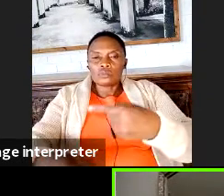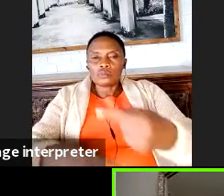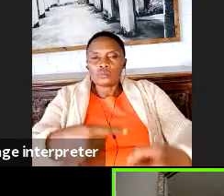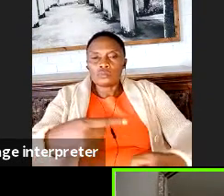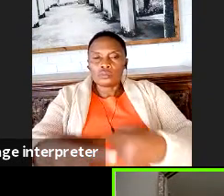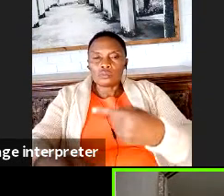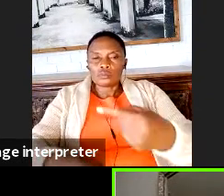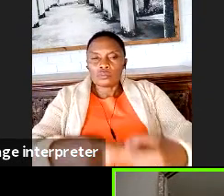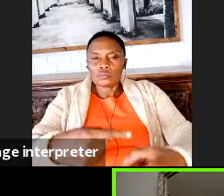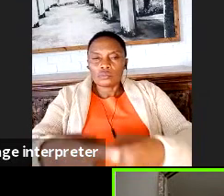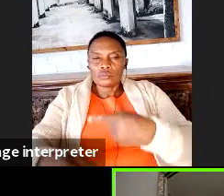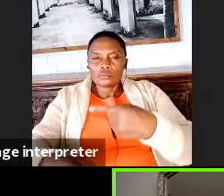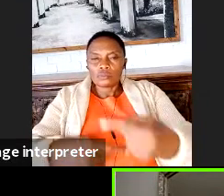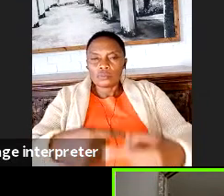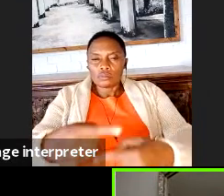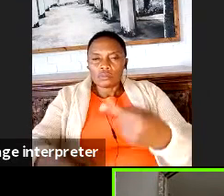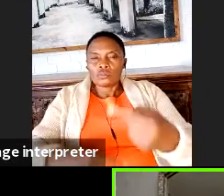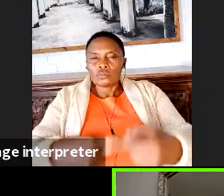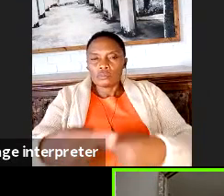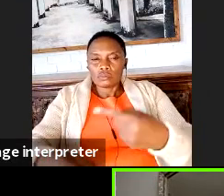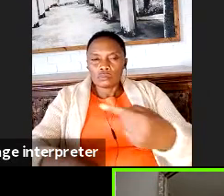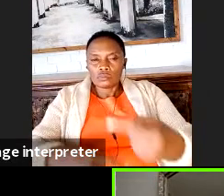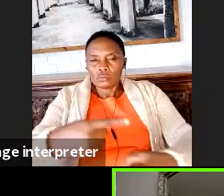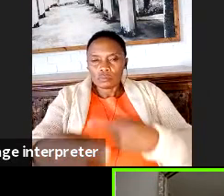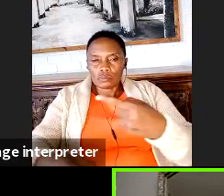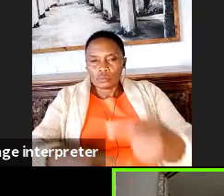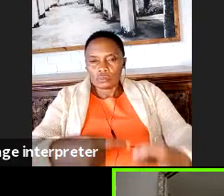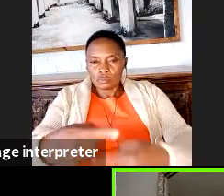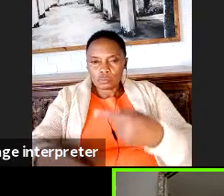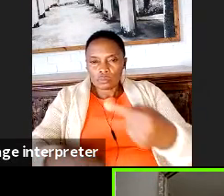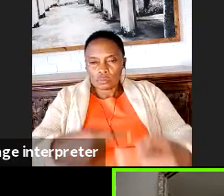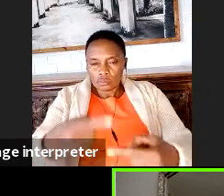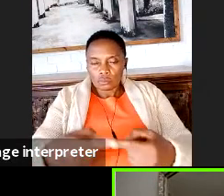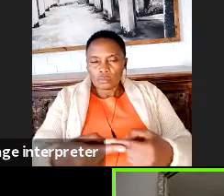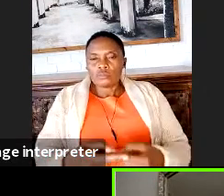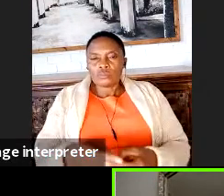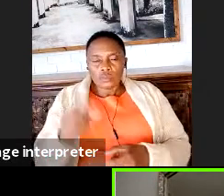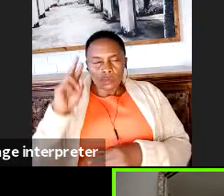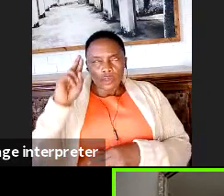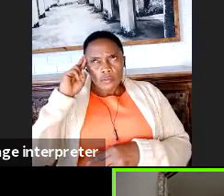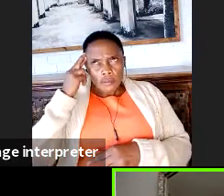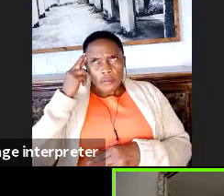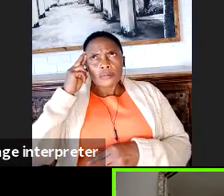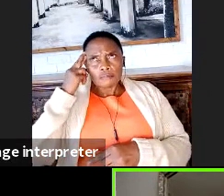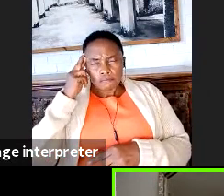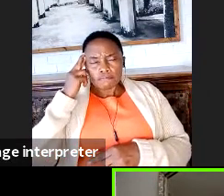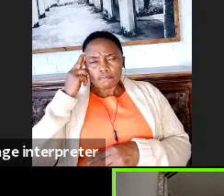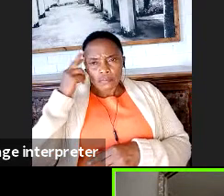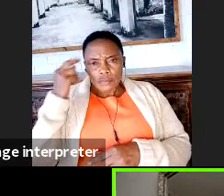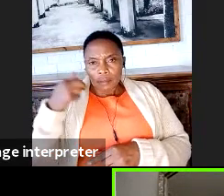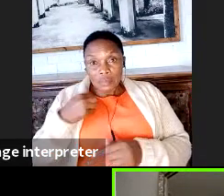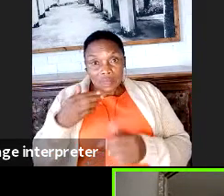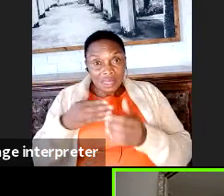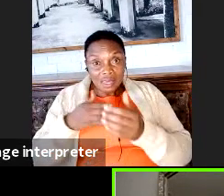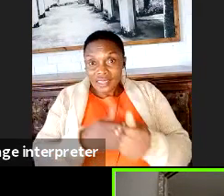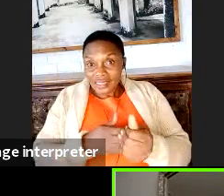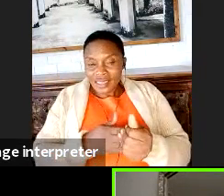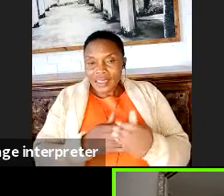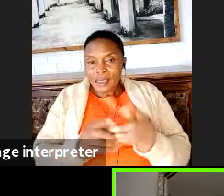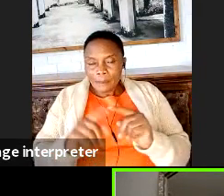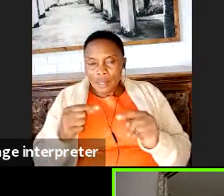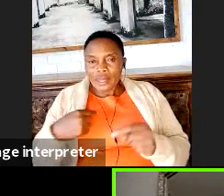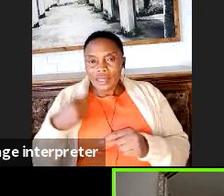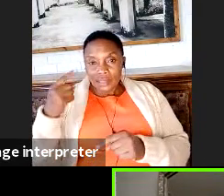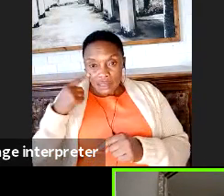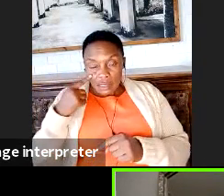issues every time they come up. I don't consider myself as a leader within the digital space, but I really consider myself